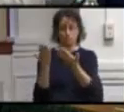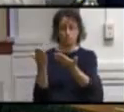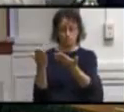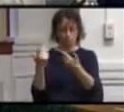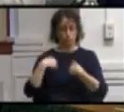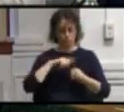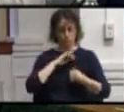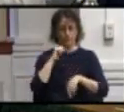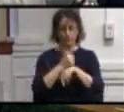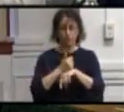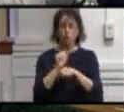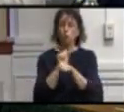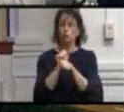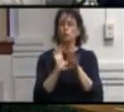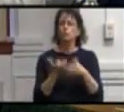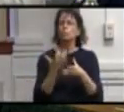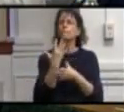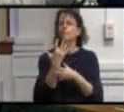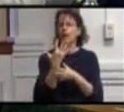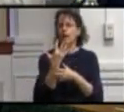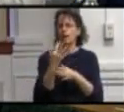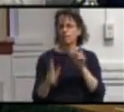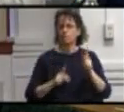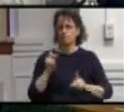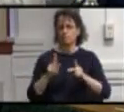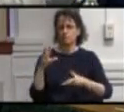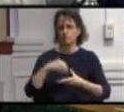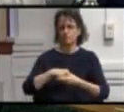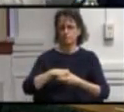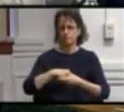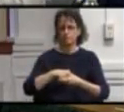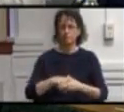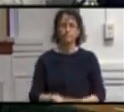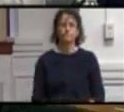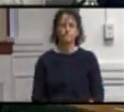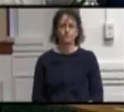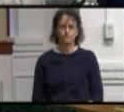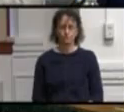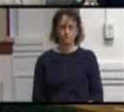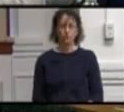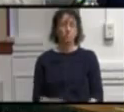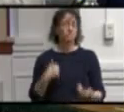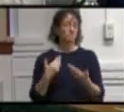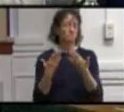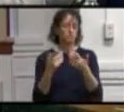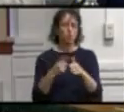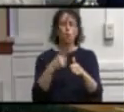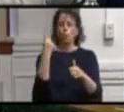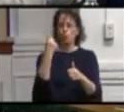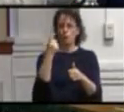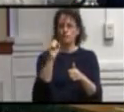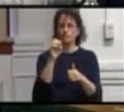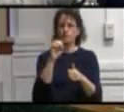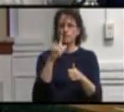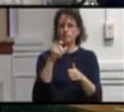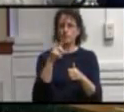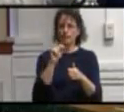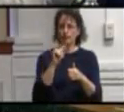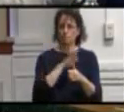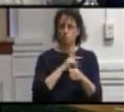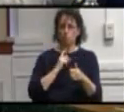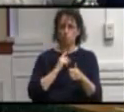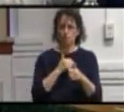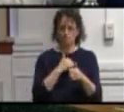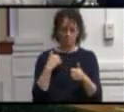group of five people. I'm going to propose that it be a select board member, three town